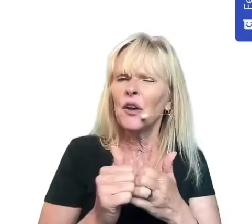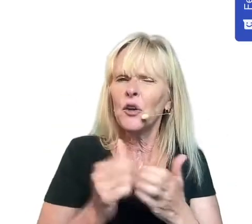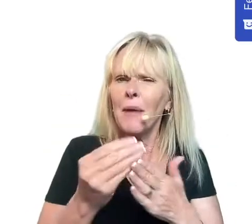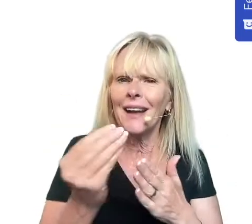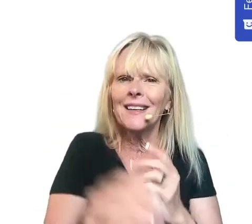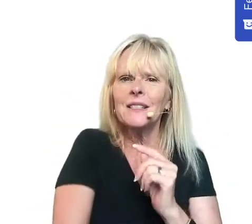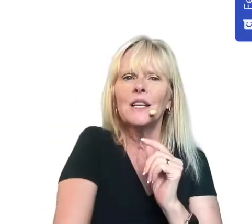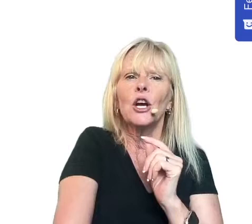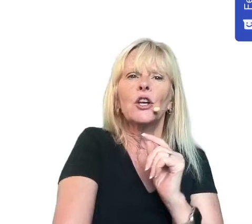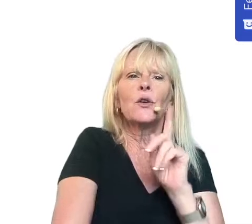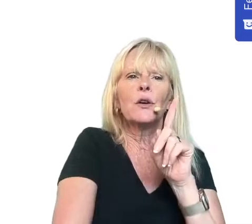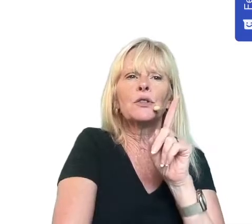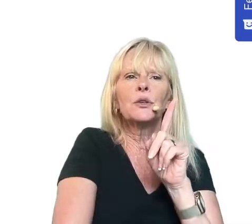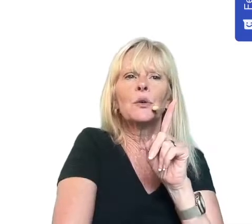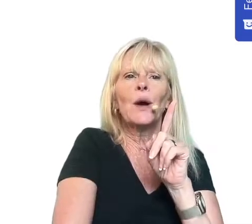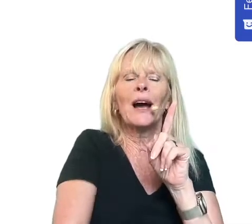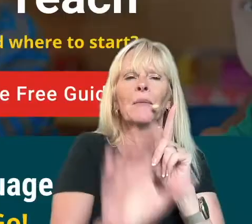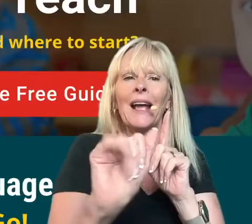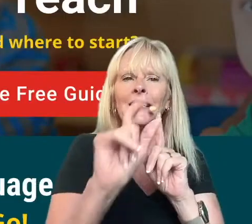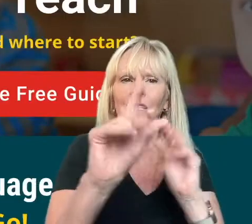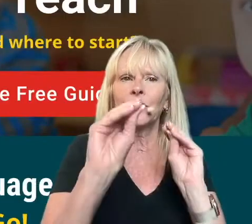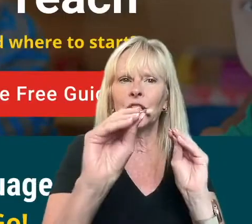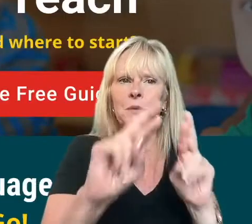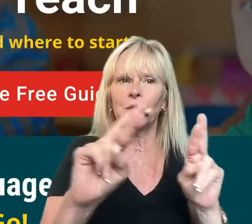And how do you buy this? You go to